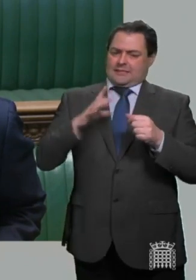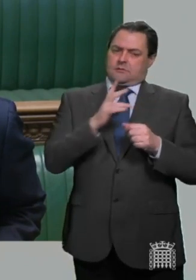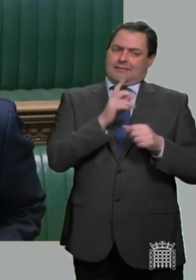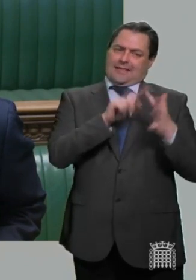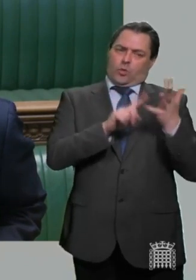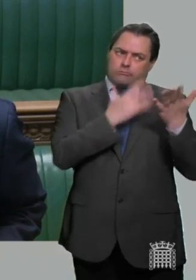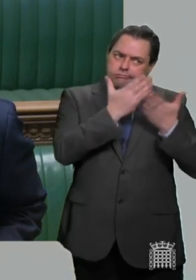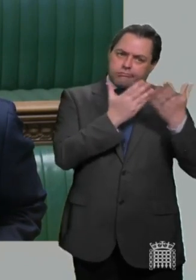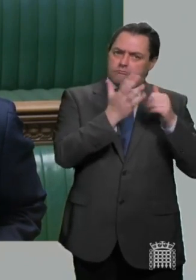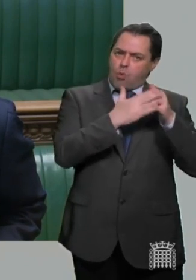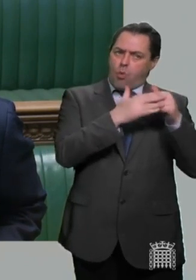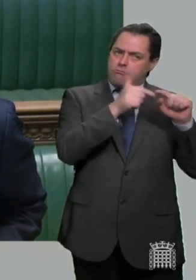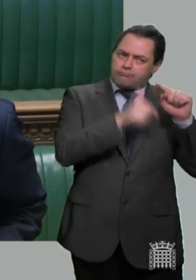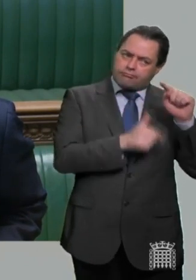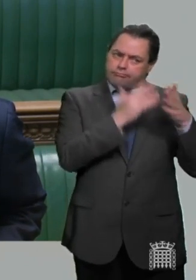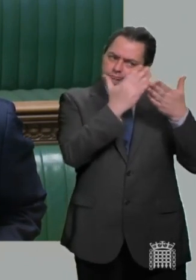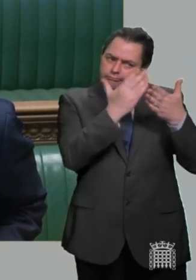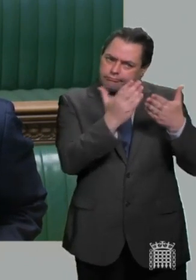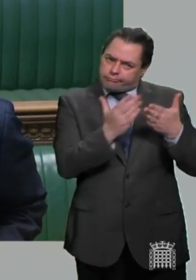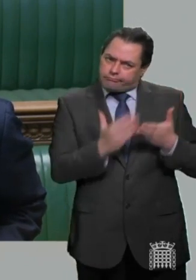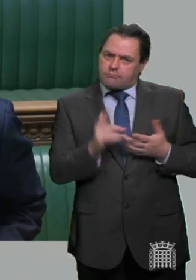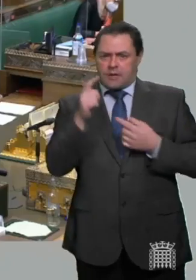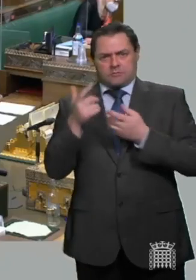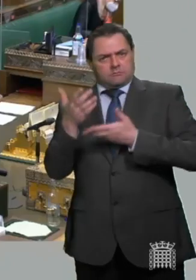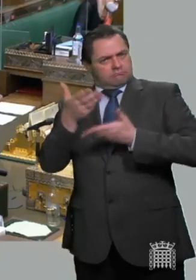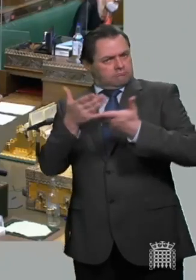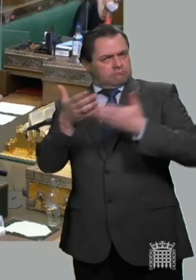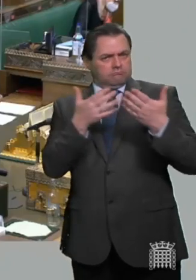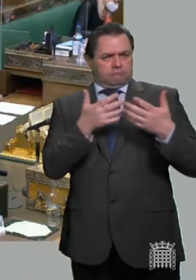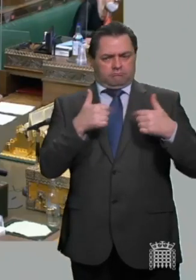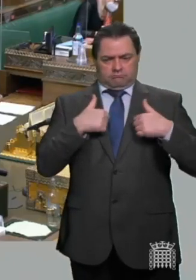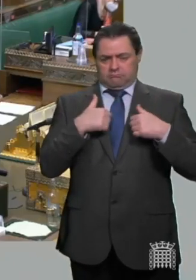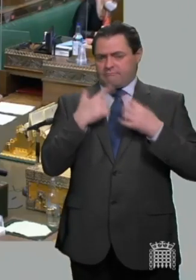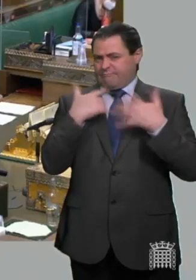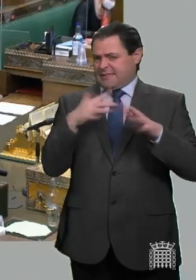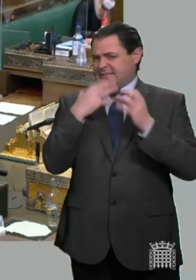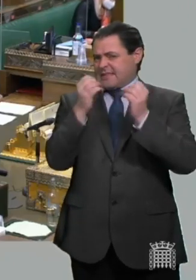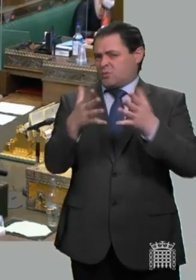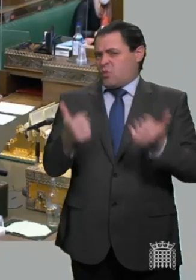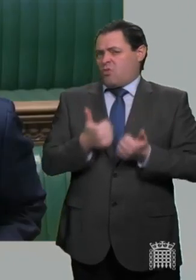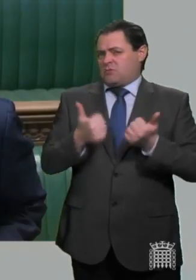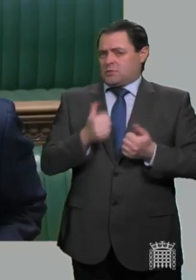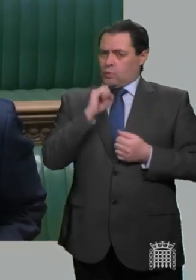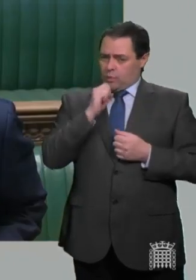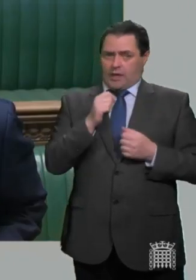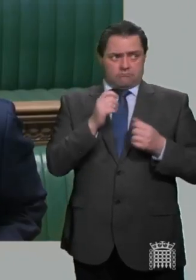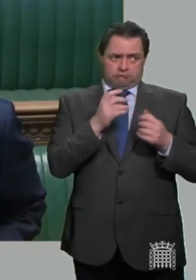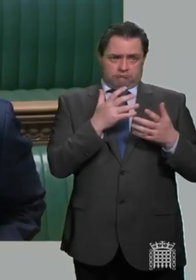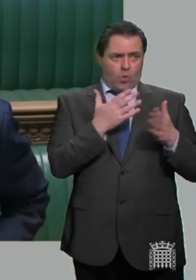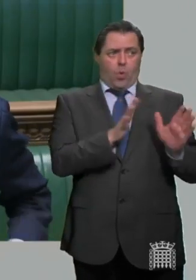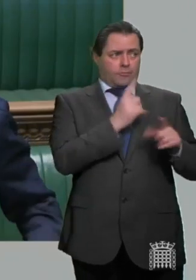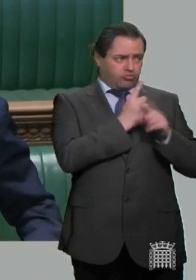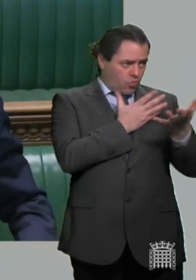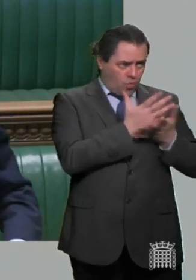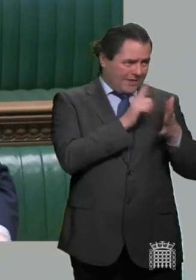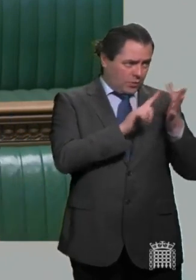the EU. And as I've said, I think, to the Right Honourable Gentleman and his colleagues, we leave nothing off the table in order to ensure that we get